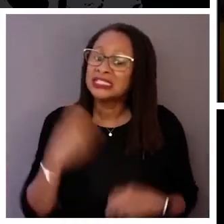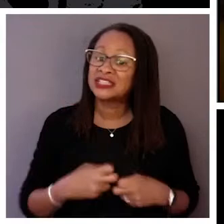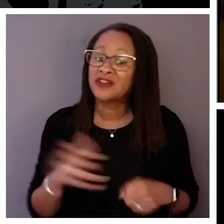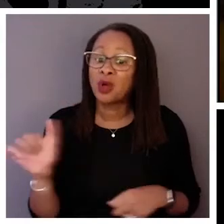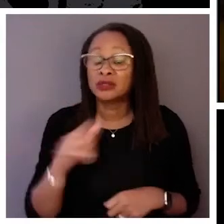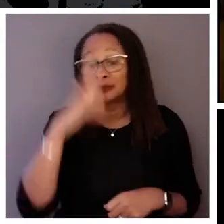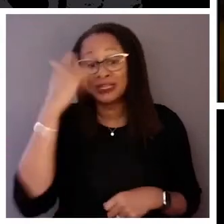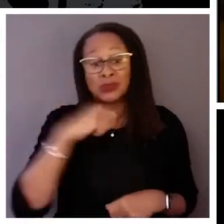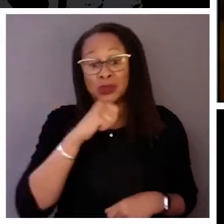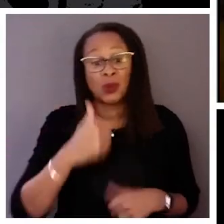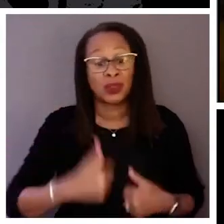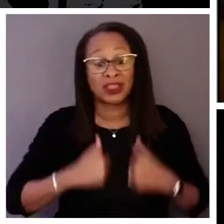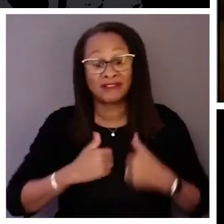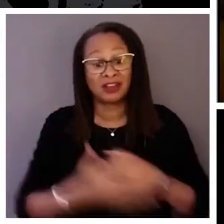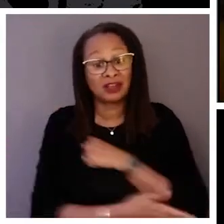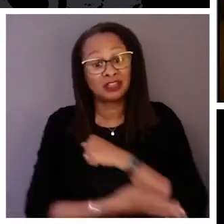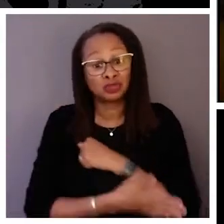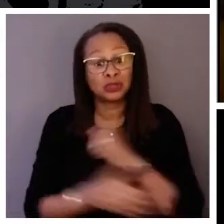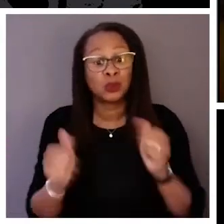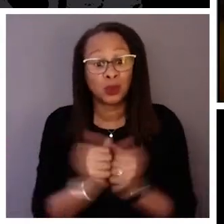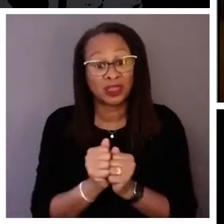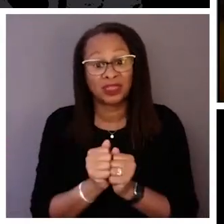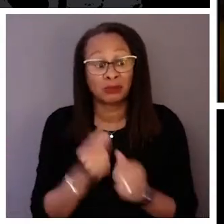it's hard too, because we don't live in a country with